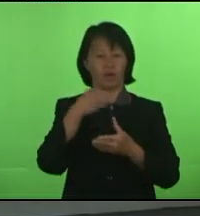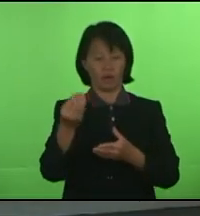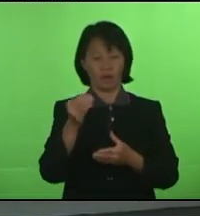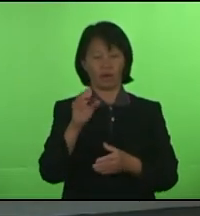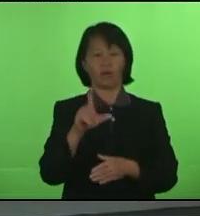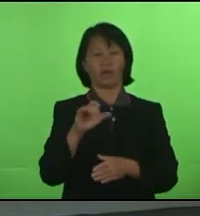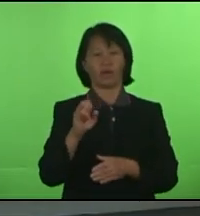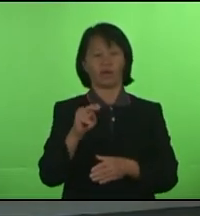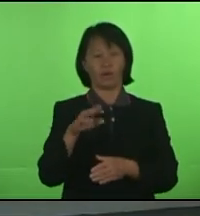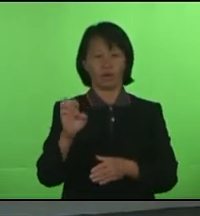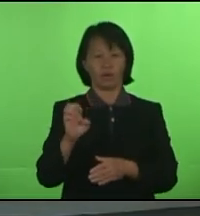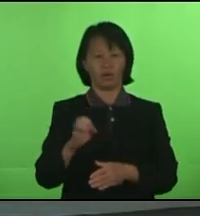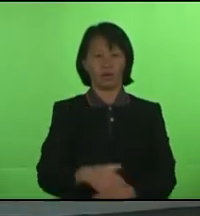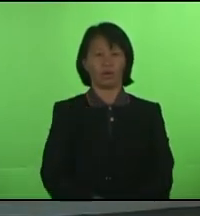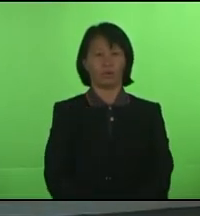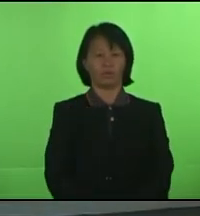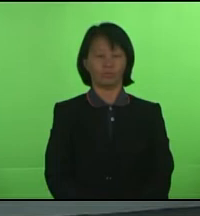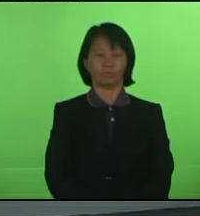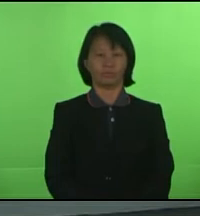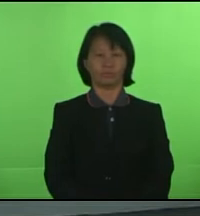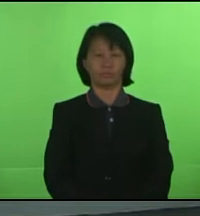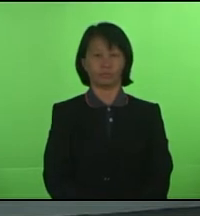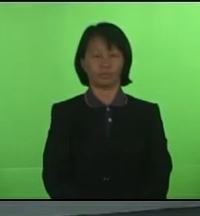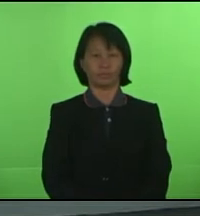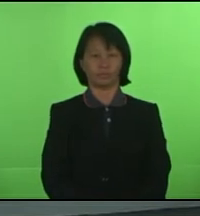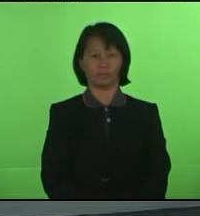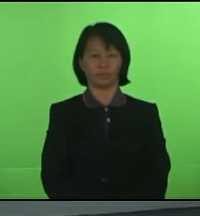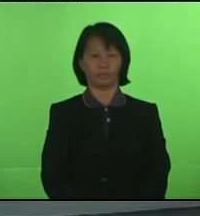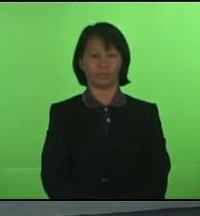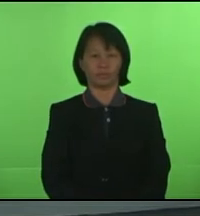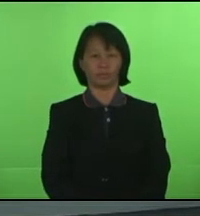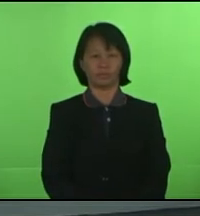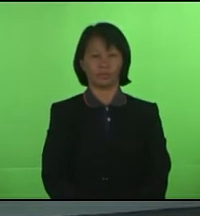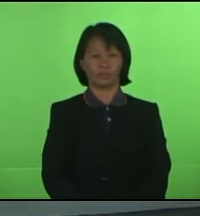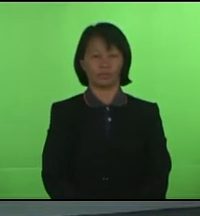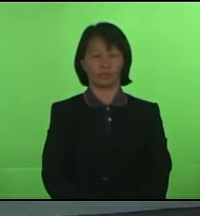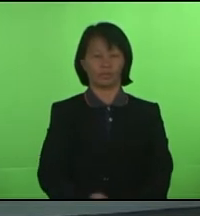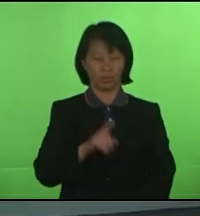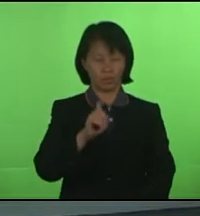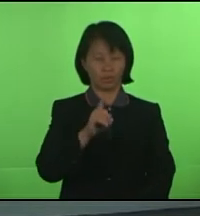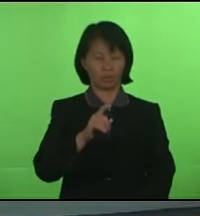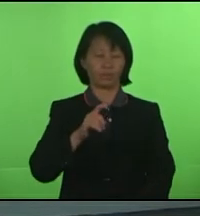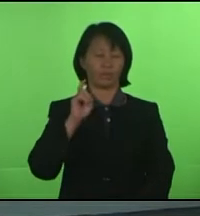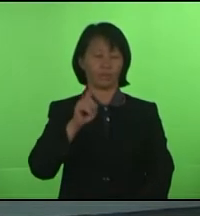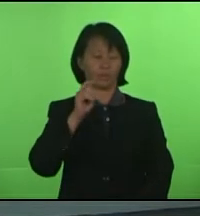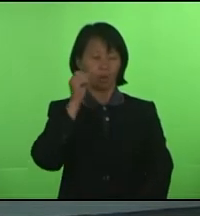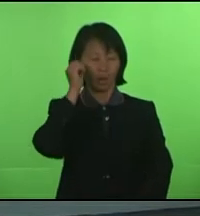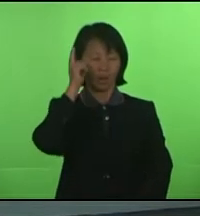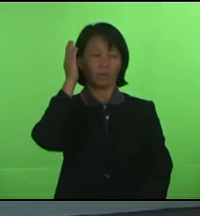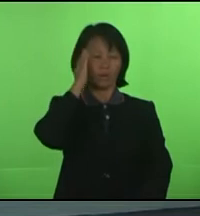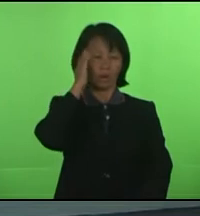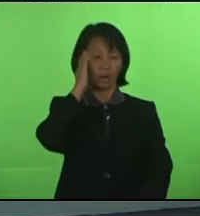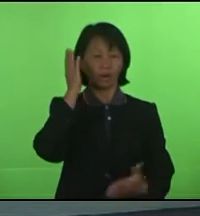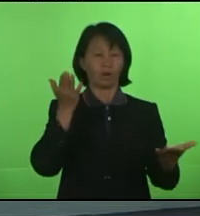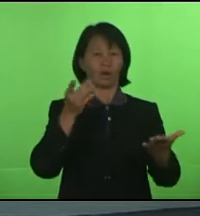Okay, more info in the module is available. Okay, another thing you also need to be aware